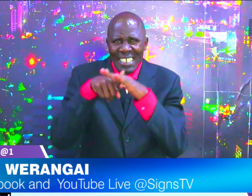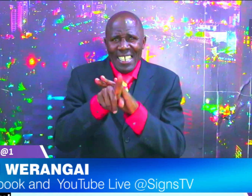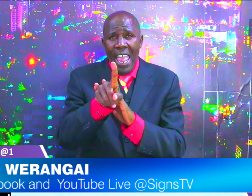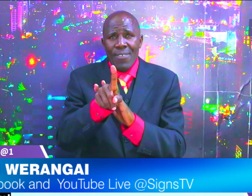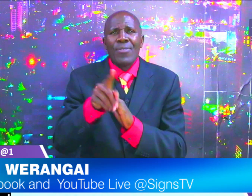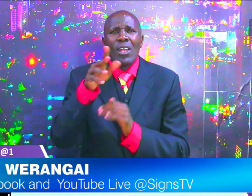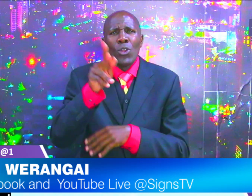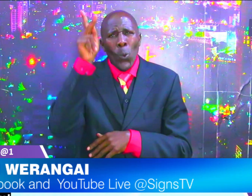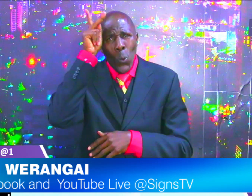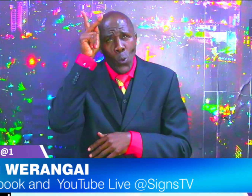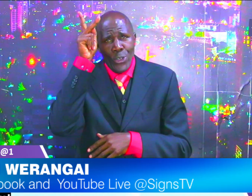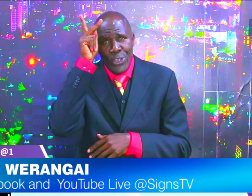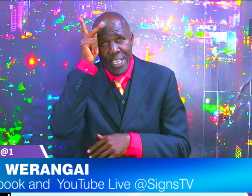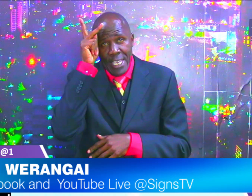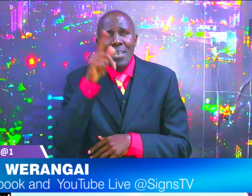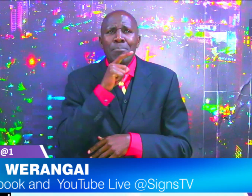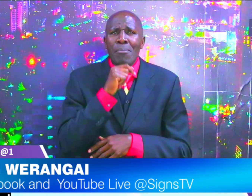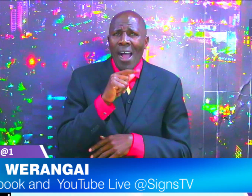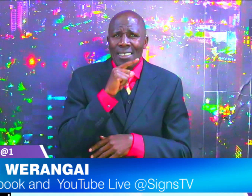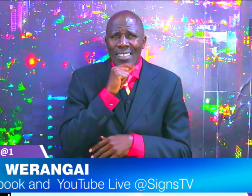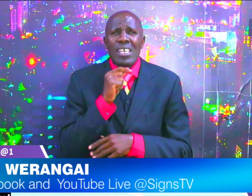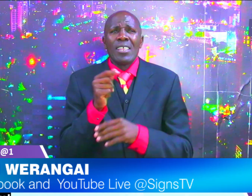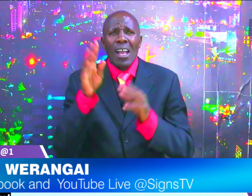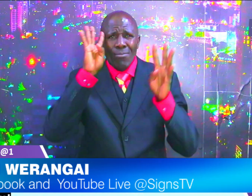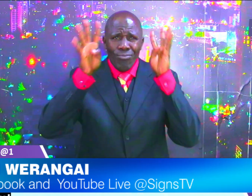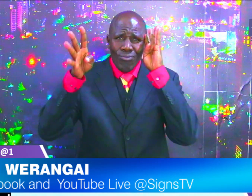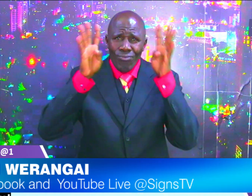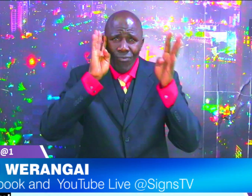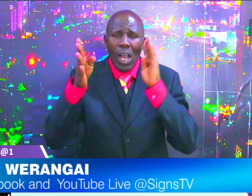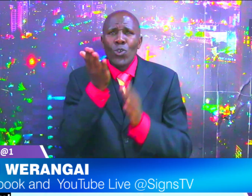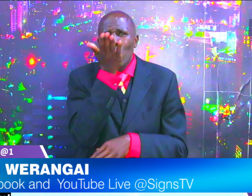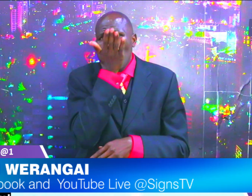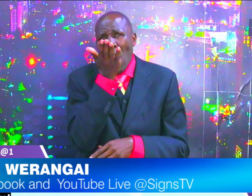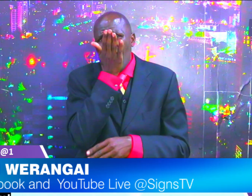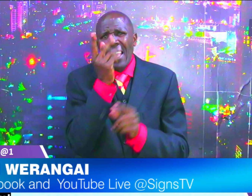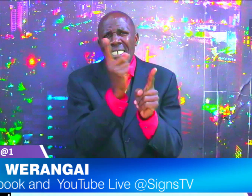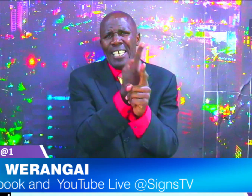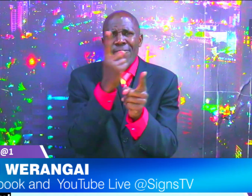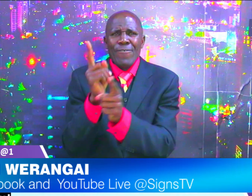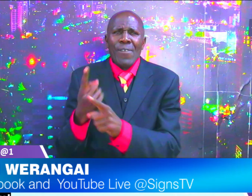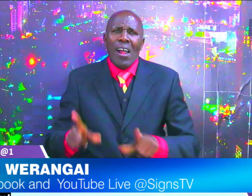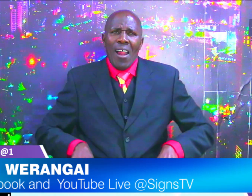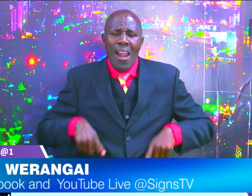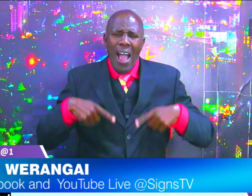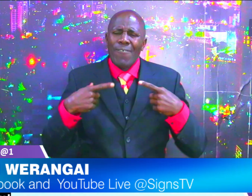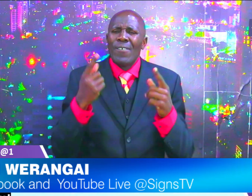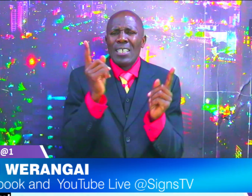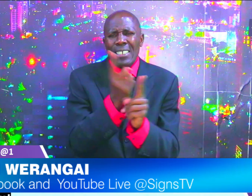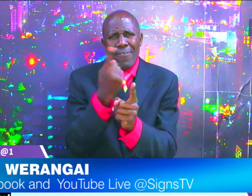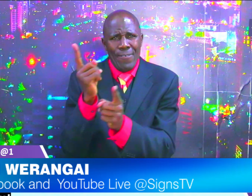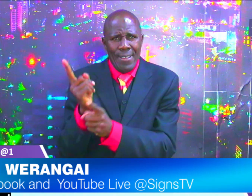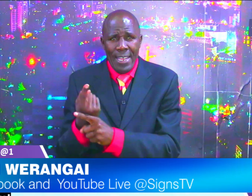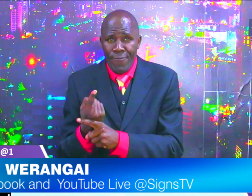to extend the crackdown he has initiated in the sugar sector to the